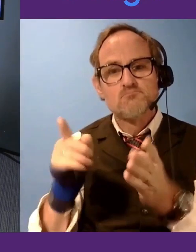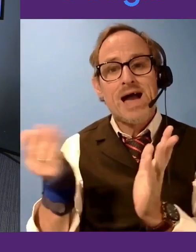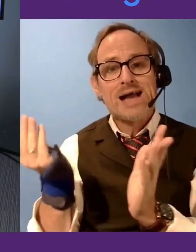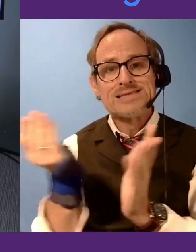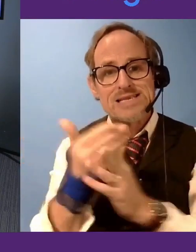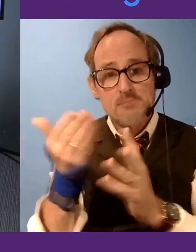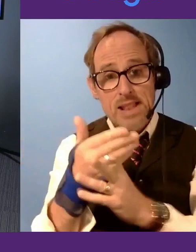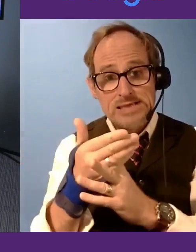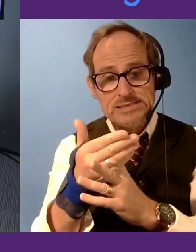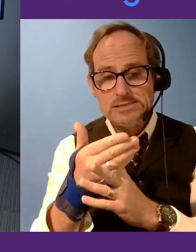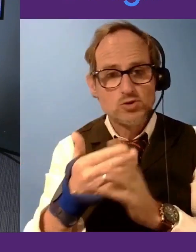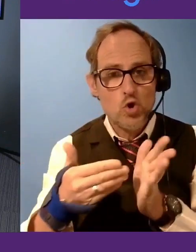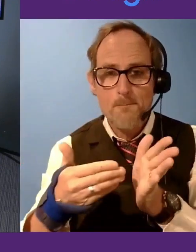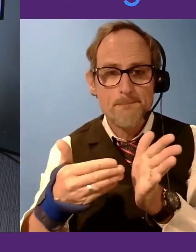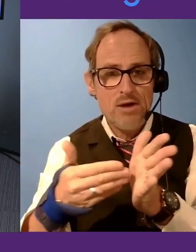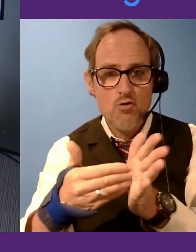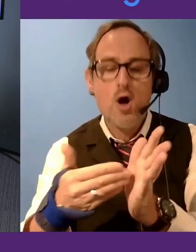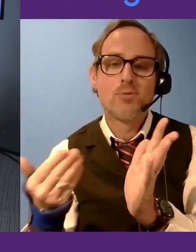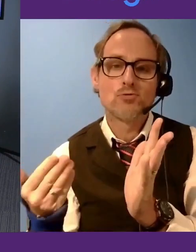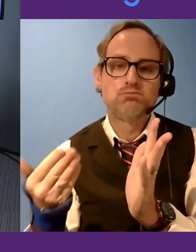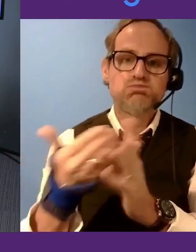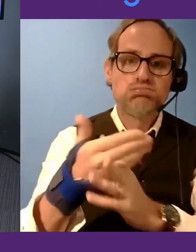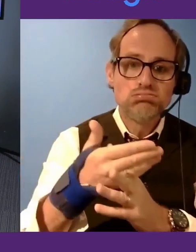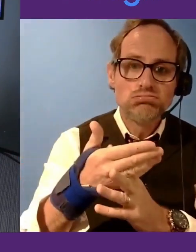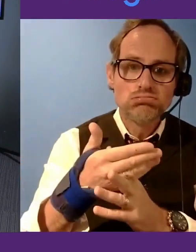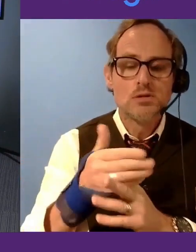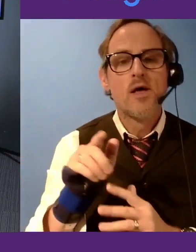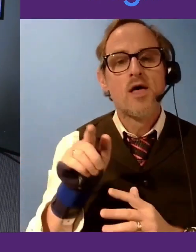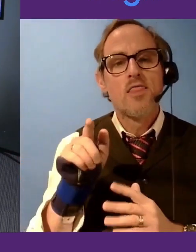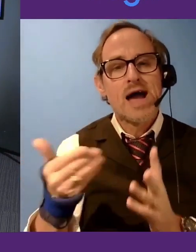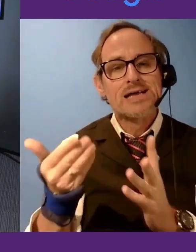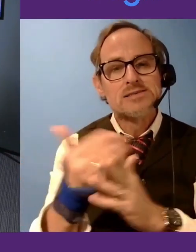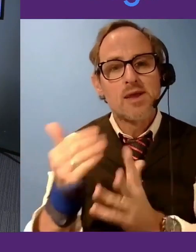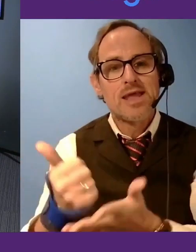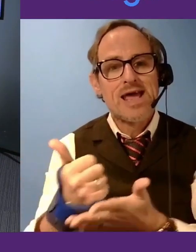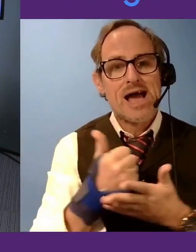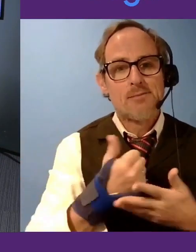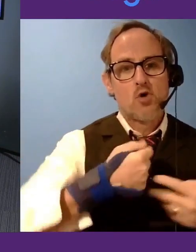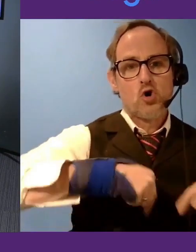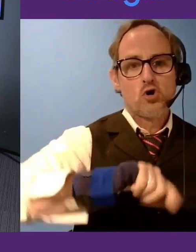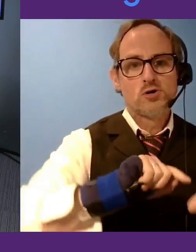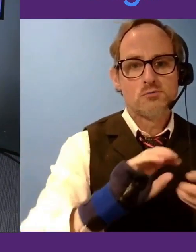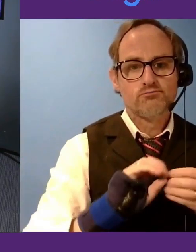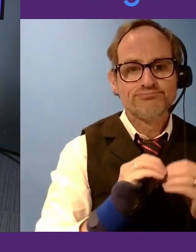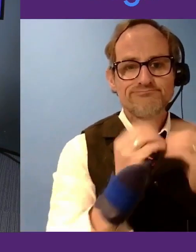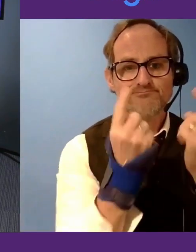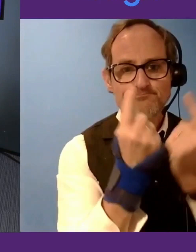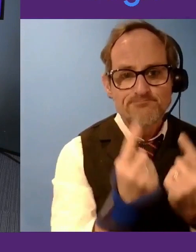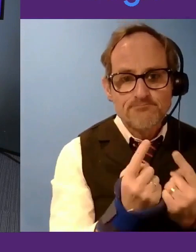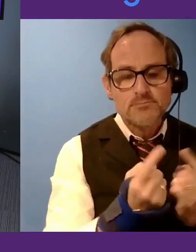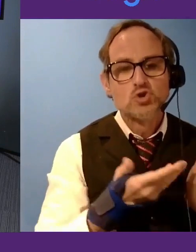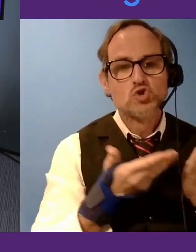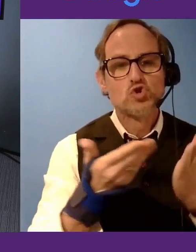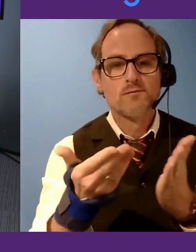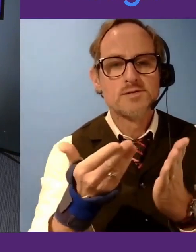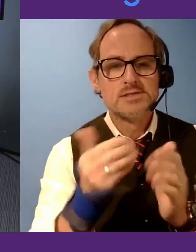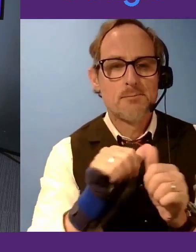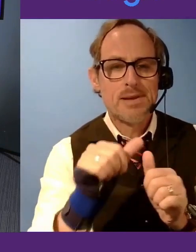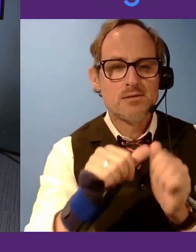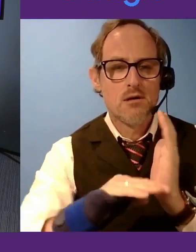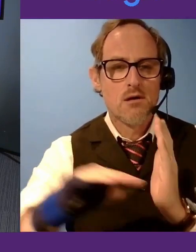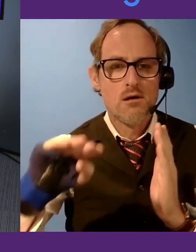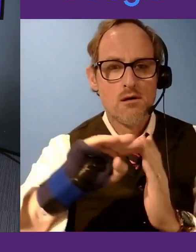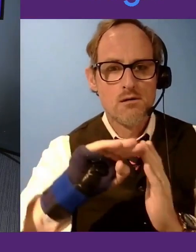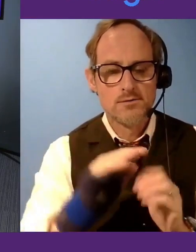make our products and services better ultimately. Yep, and I think that sort of leads on